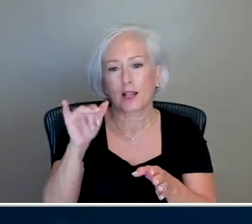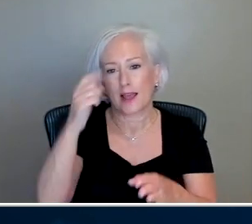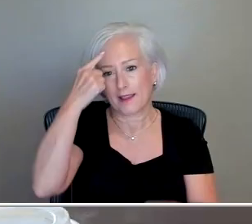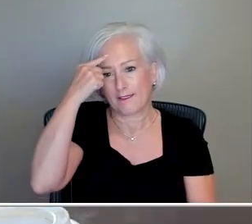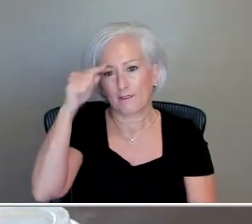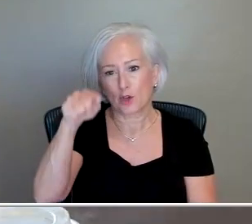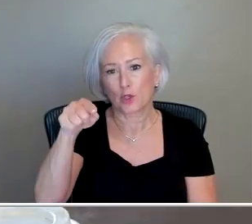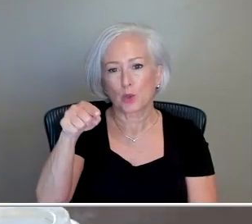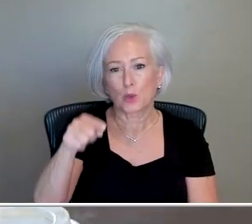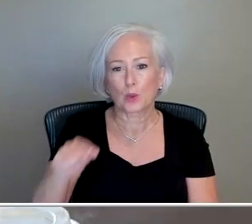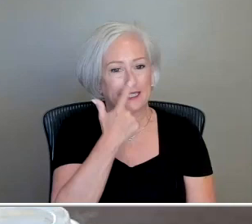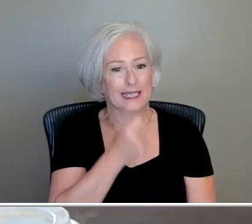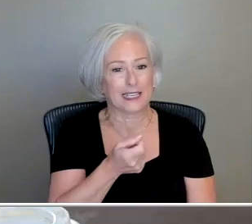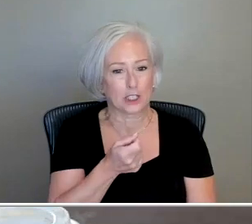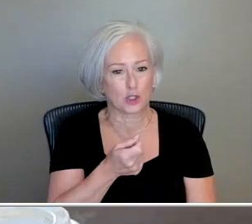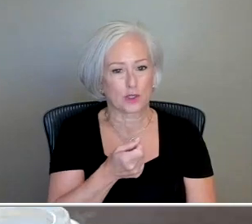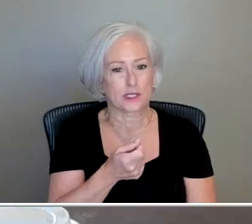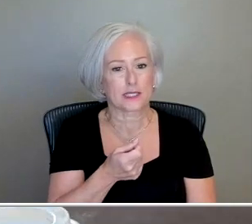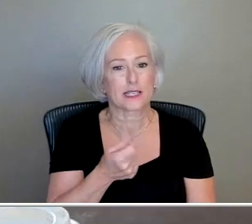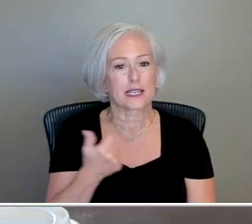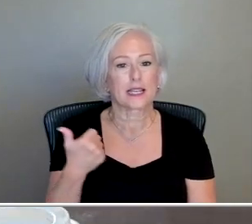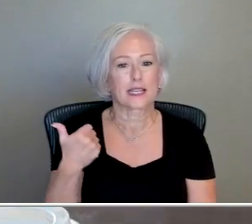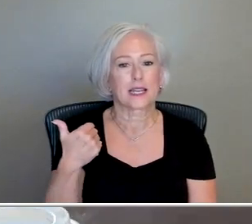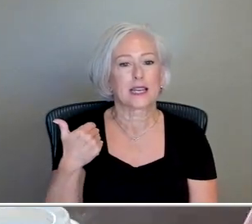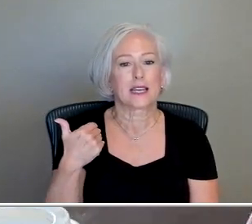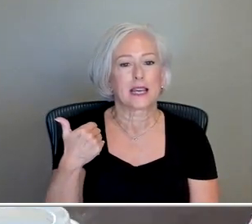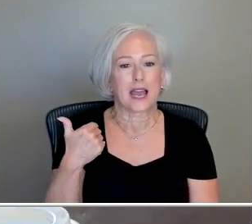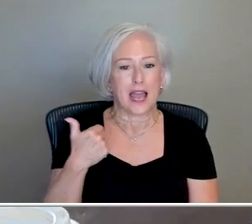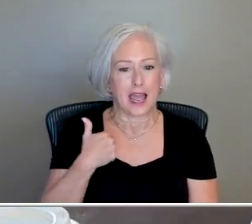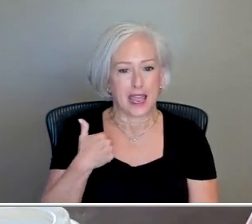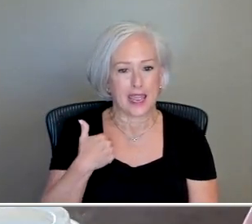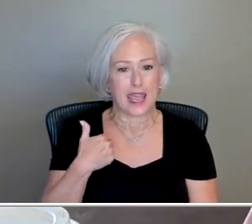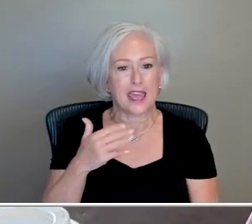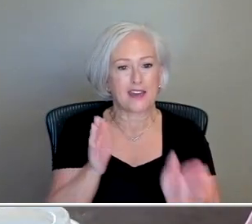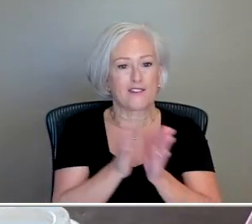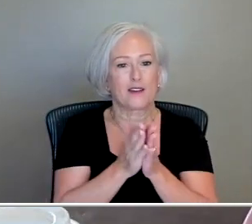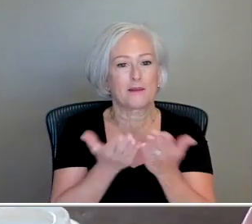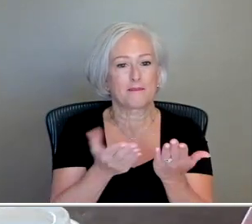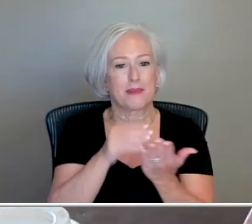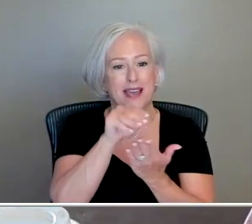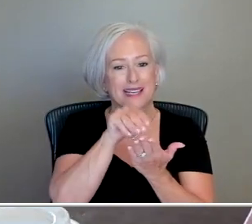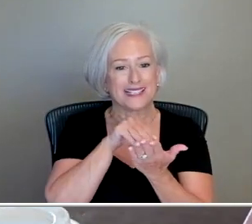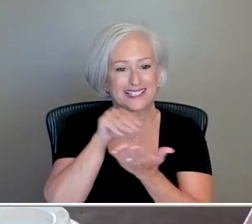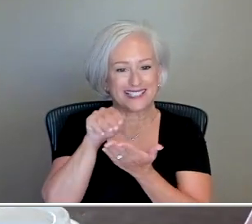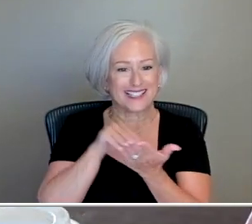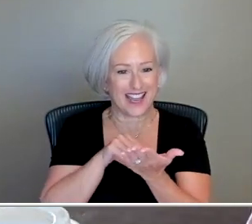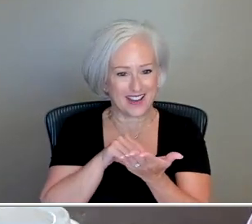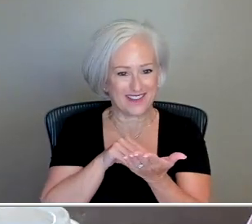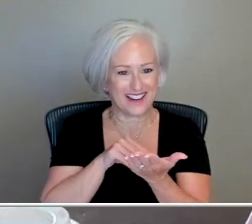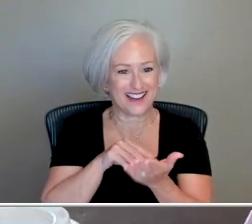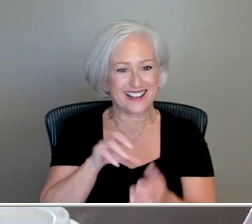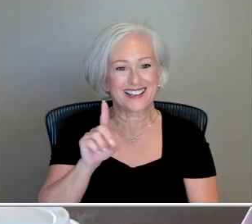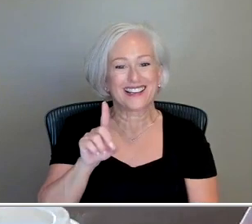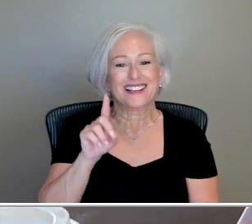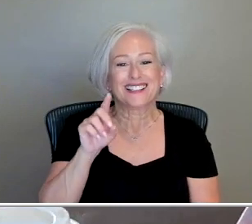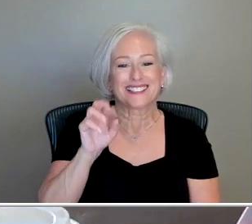interesting. I have my diary, believe it or not, Dr. Rosenthal, from 1999, okay? I haven't kept a diary